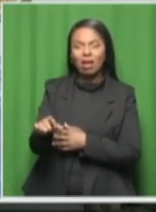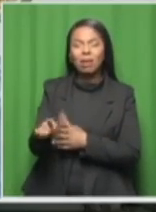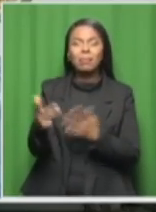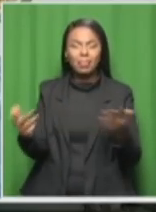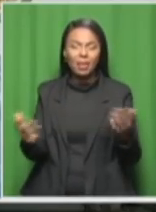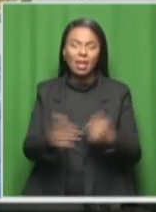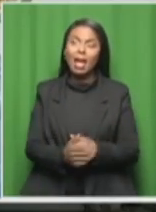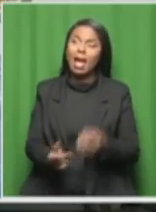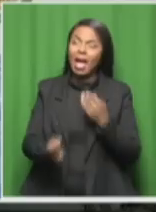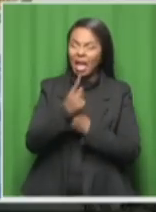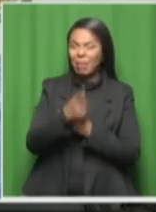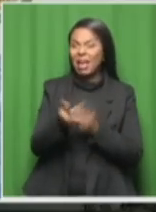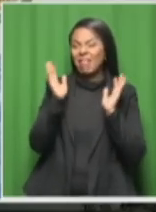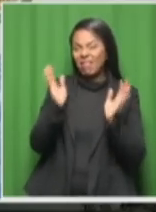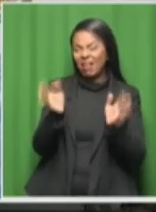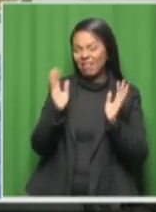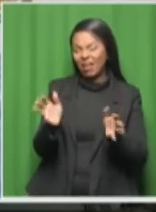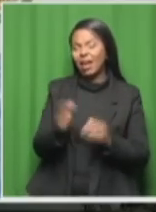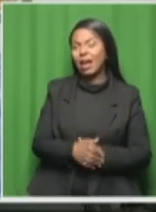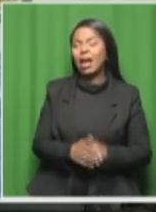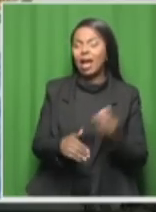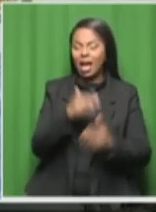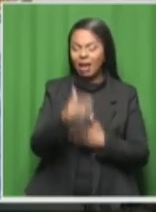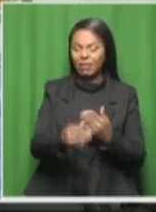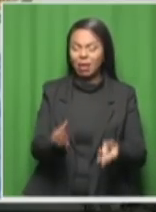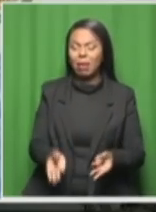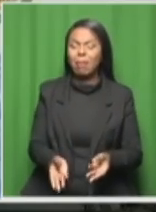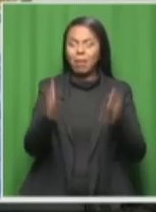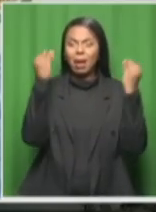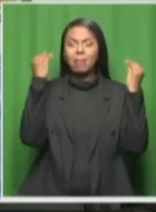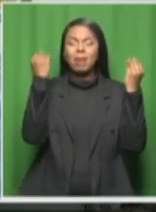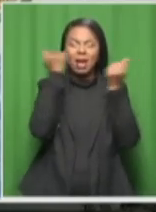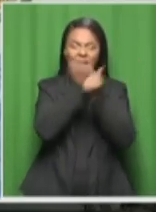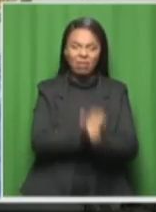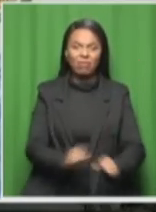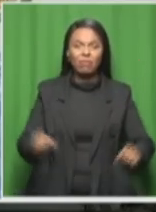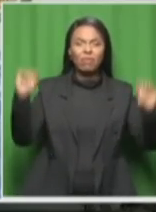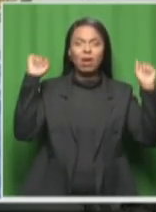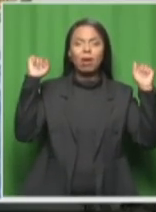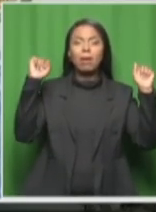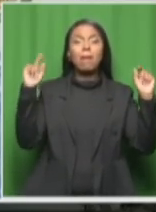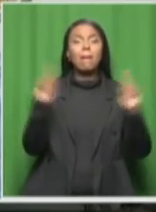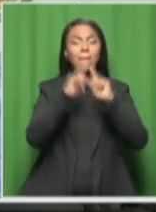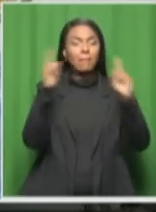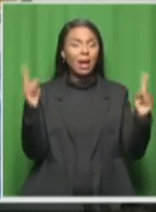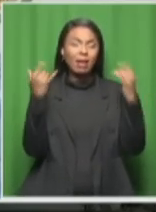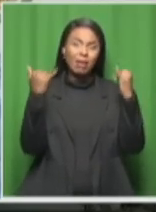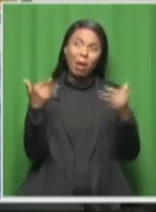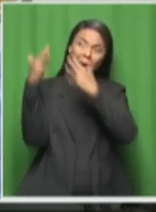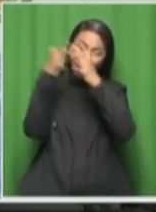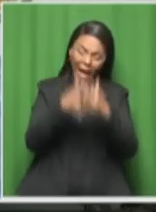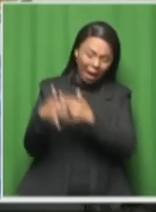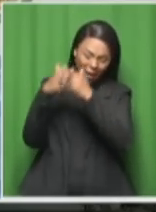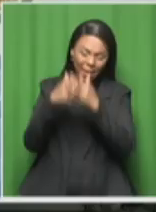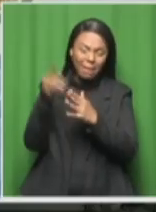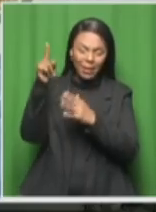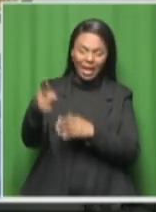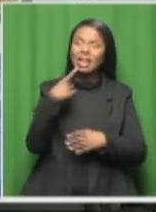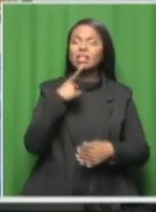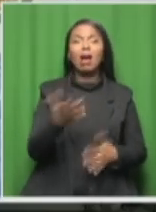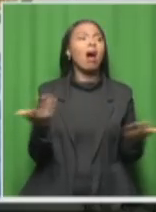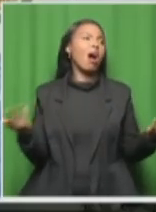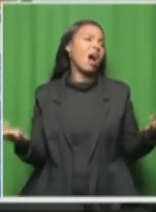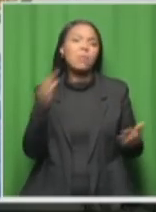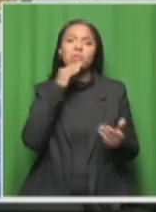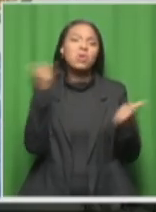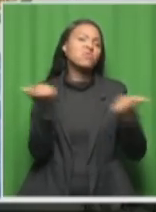which happened in Angola after their liberation. But at some stage, United Nations announced publicly that it's over and people